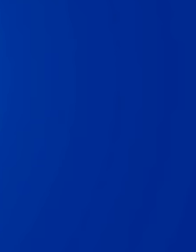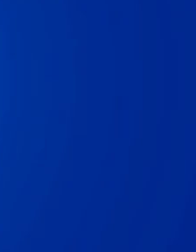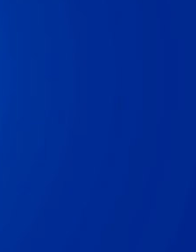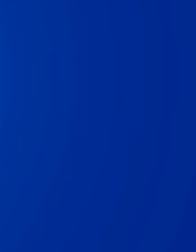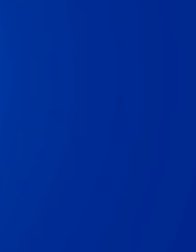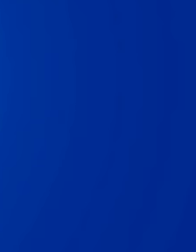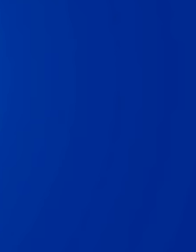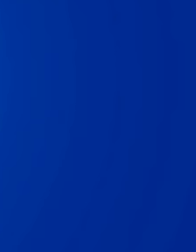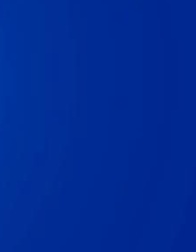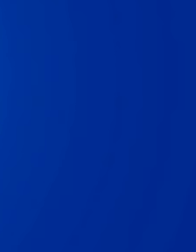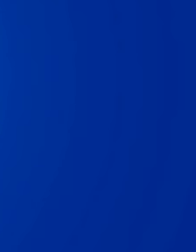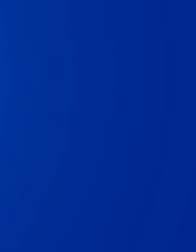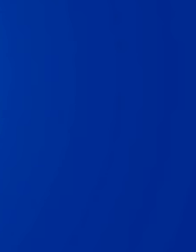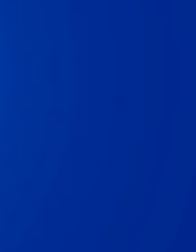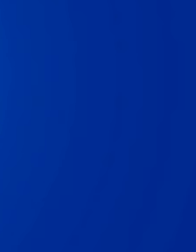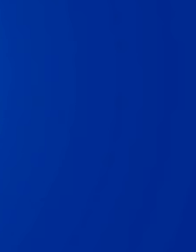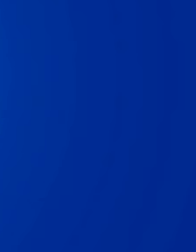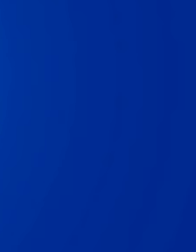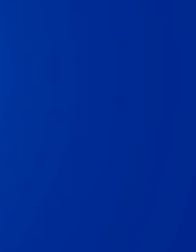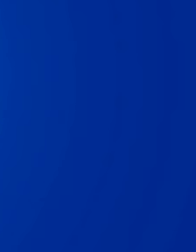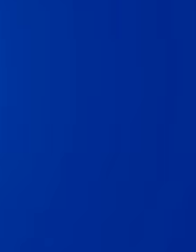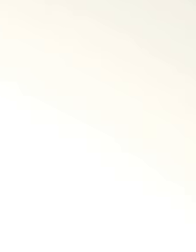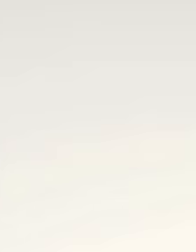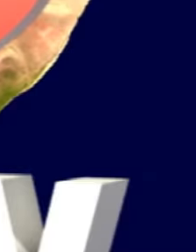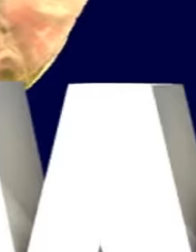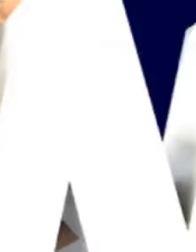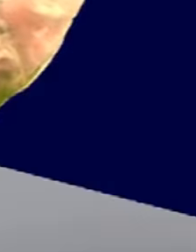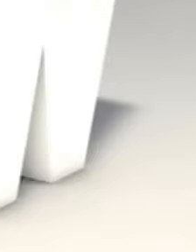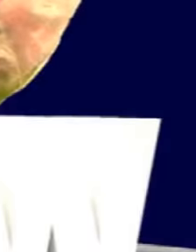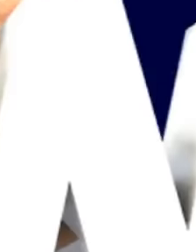to 31043 and we'll call you back.